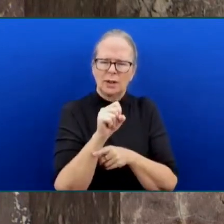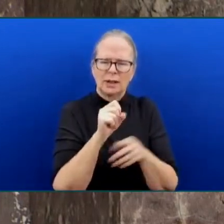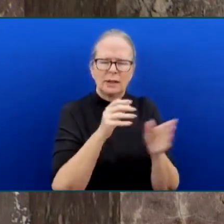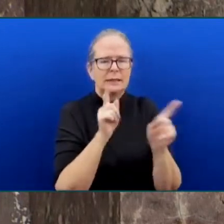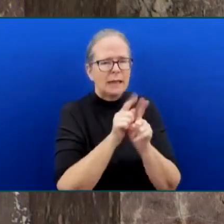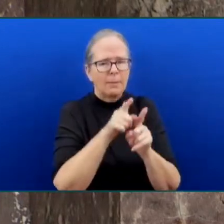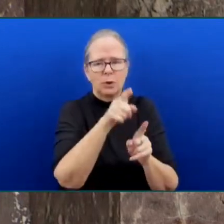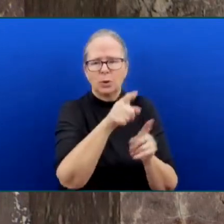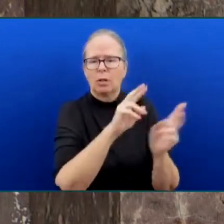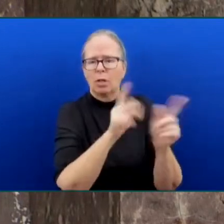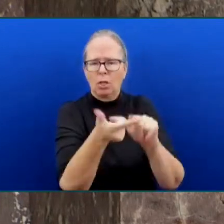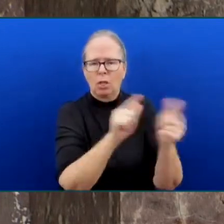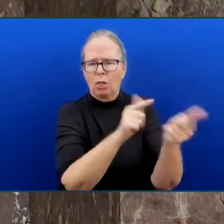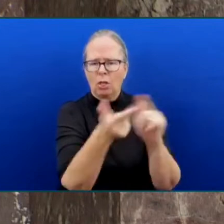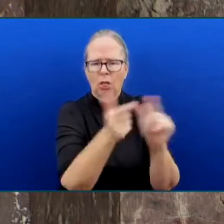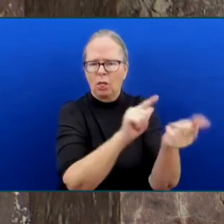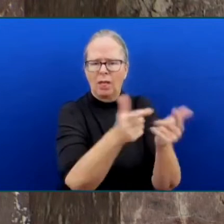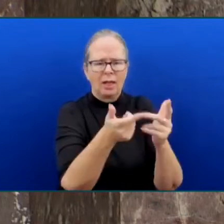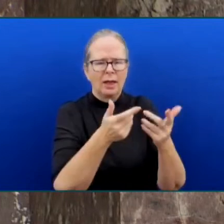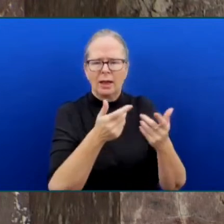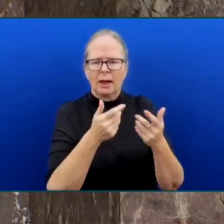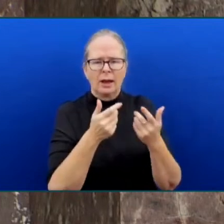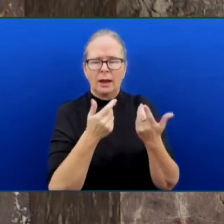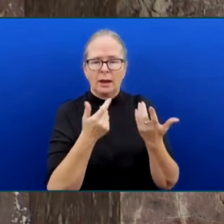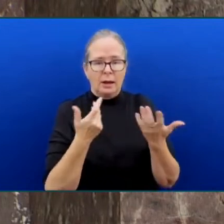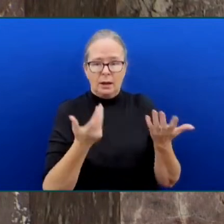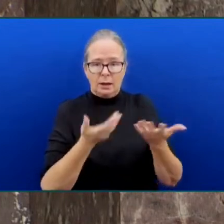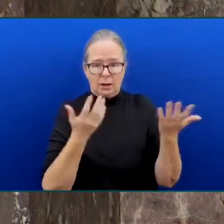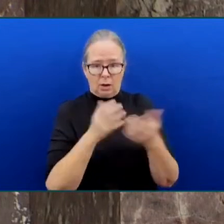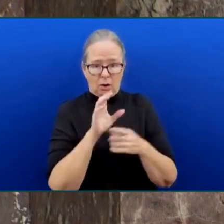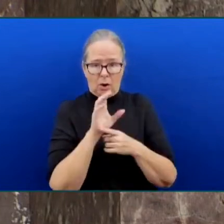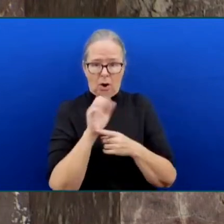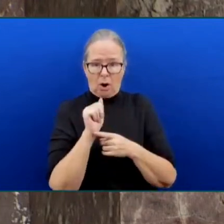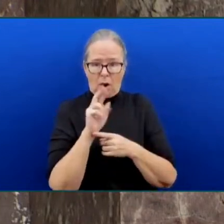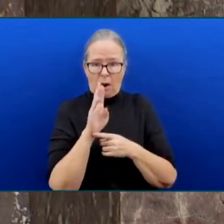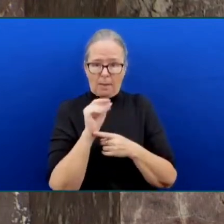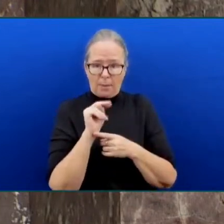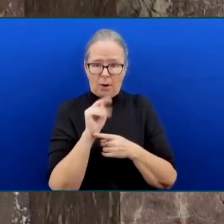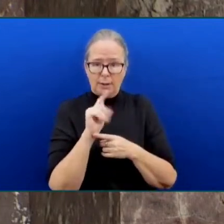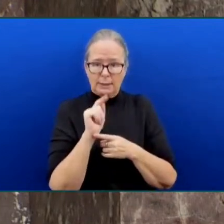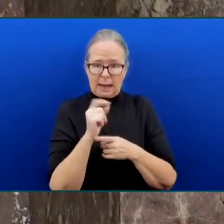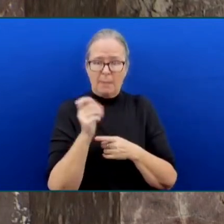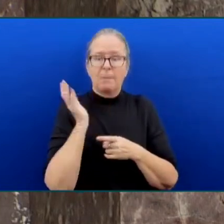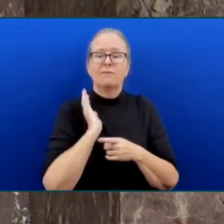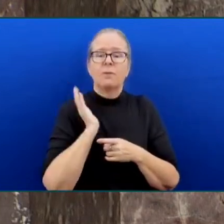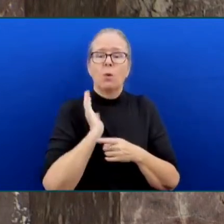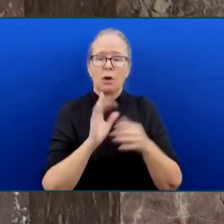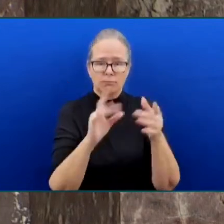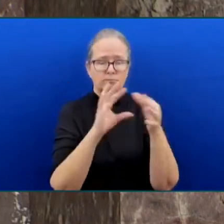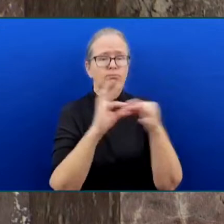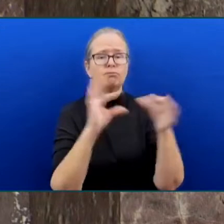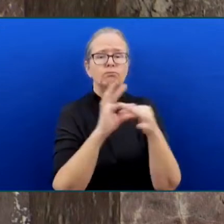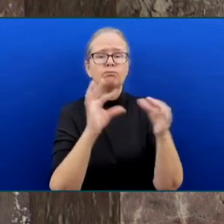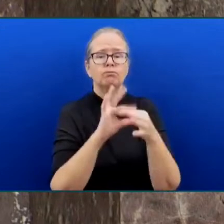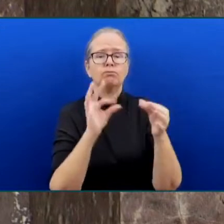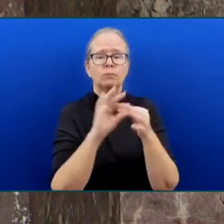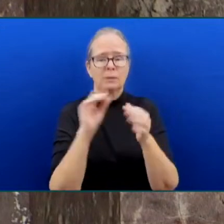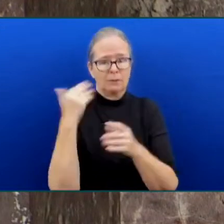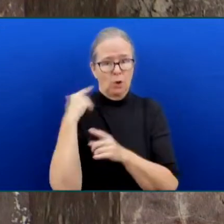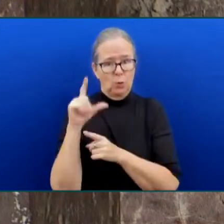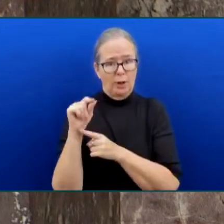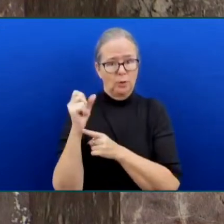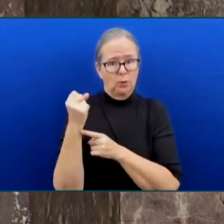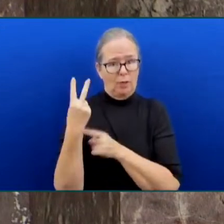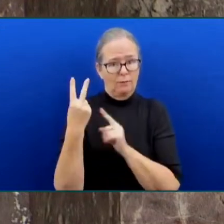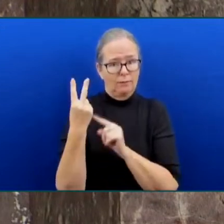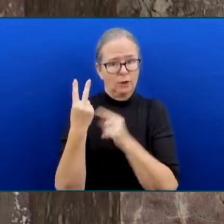principled positions when it came to carbon tax. In 2012, this is what he had to say. I think canceling the carbon tax, my personal